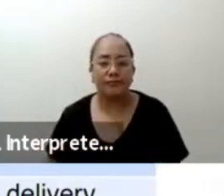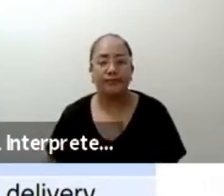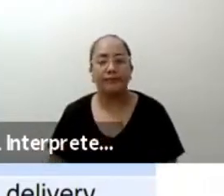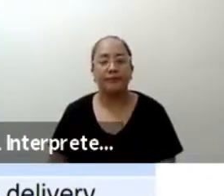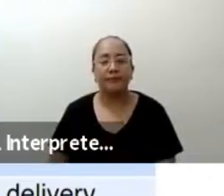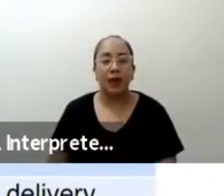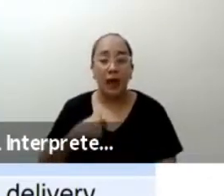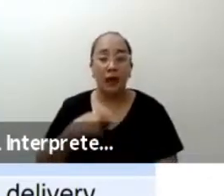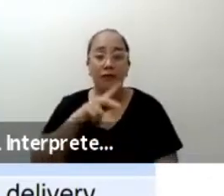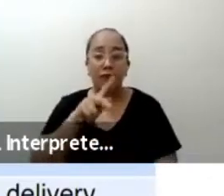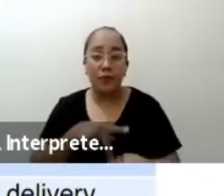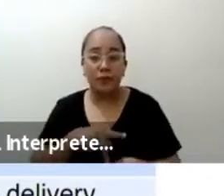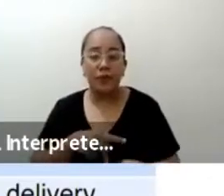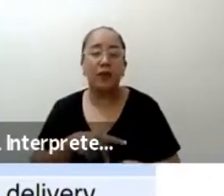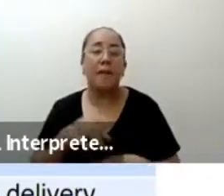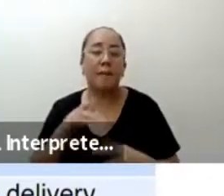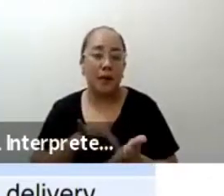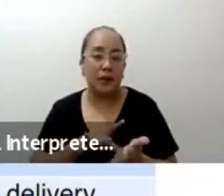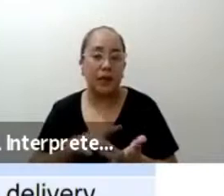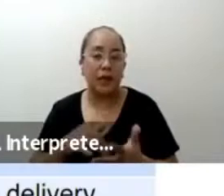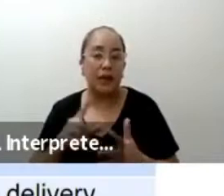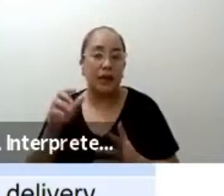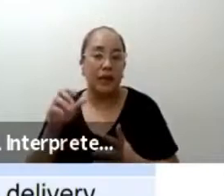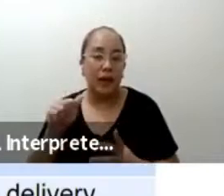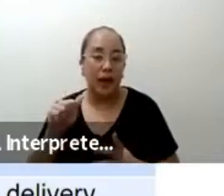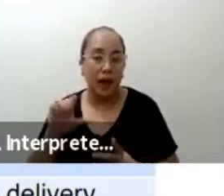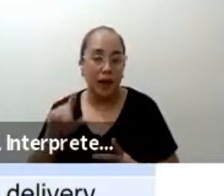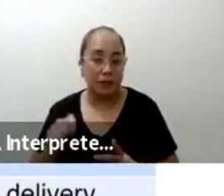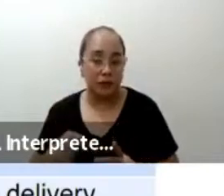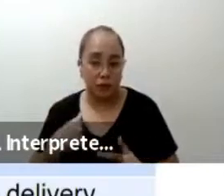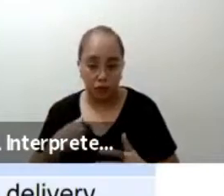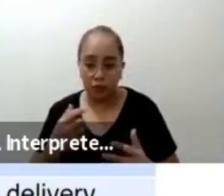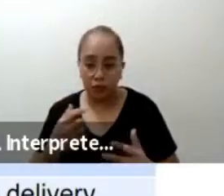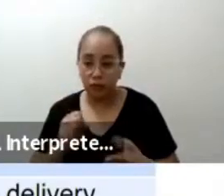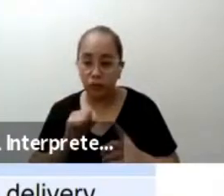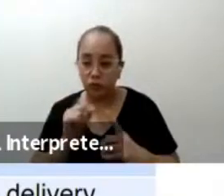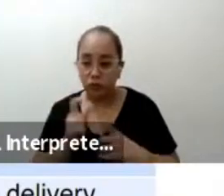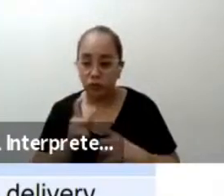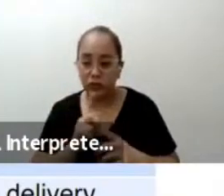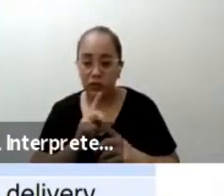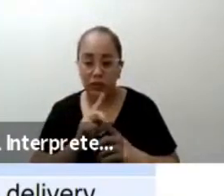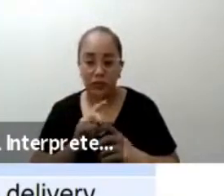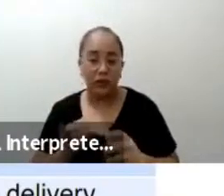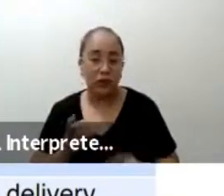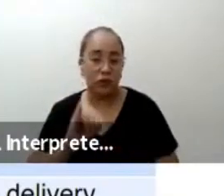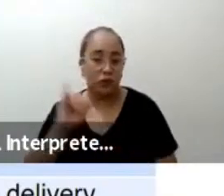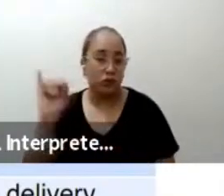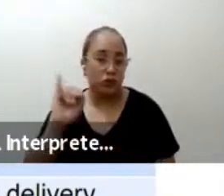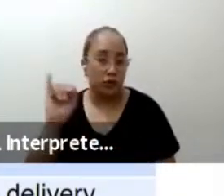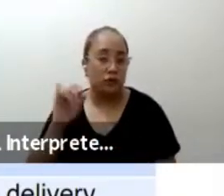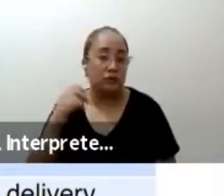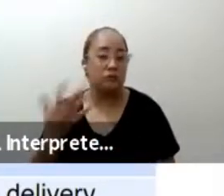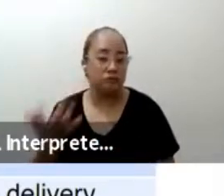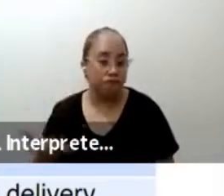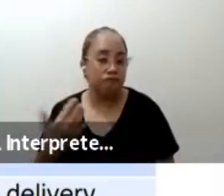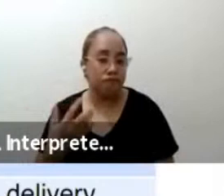Philippine Medicare Act, that led us down the road to social insurance in 1969. Generics